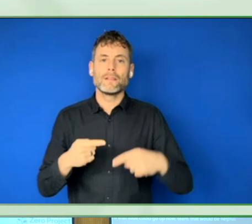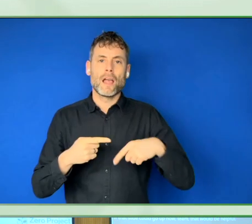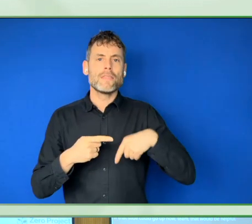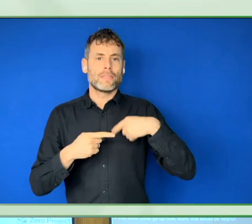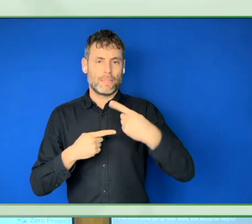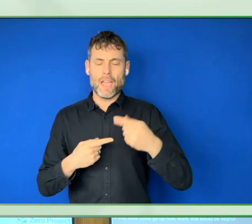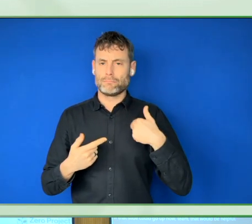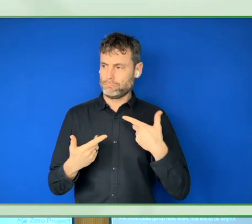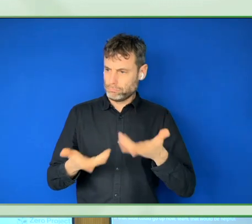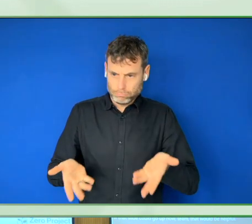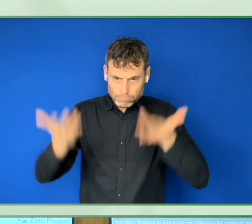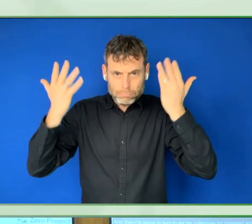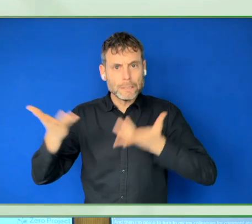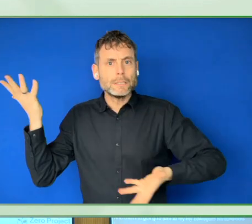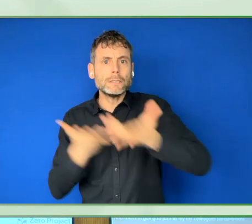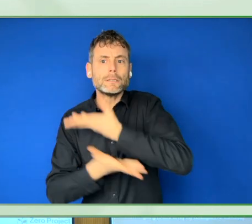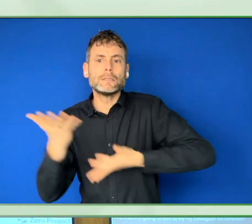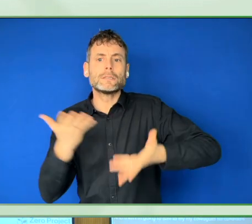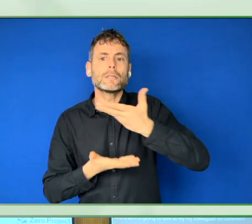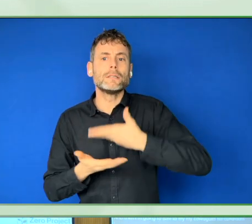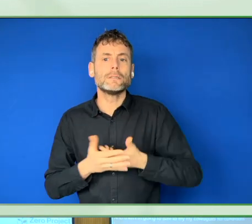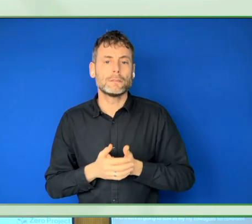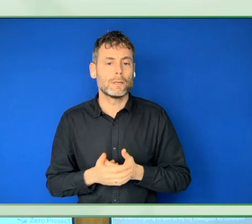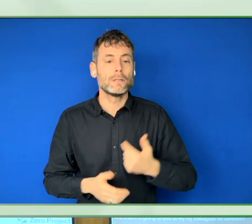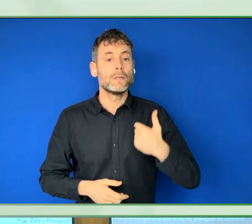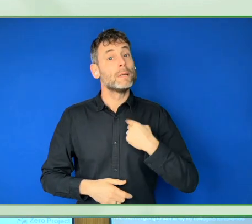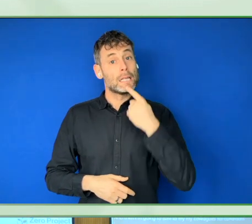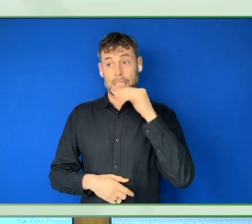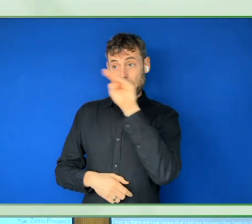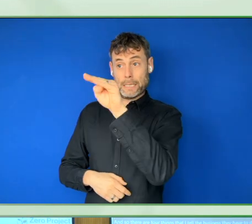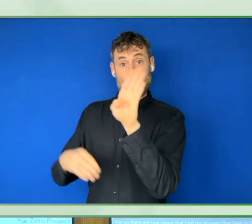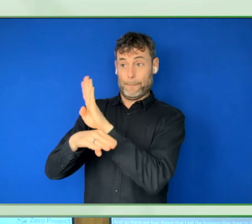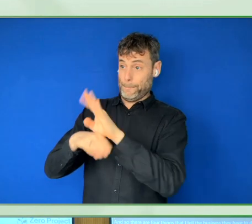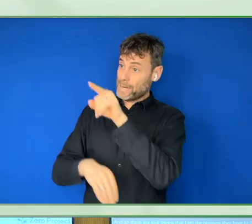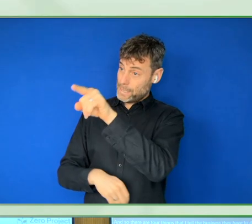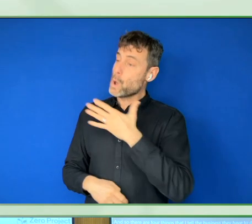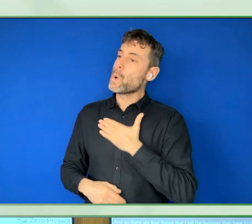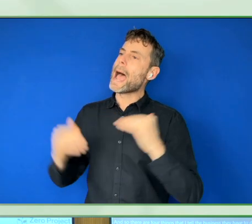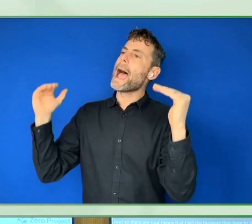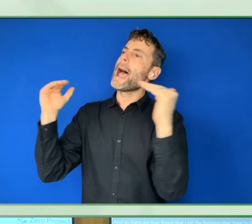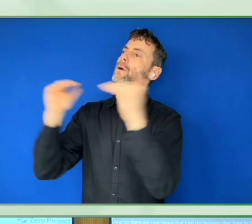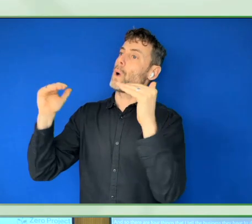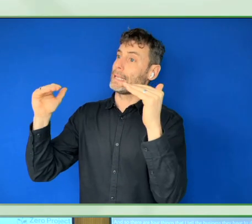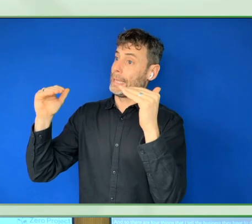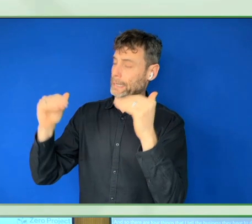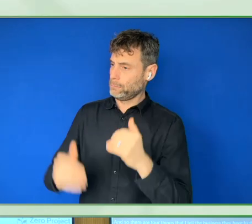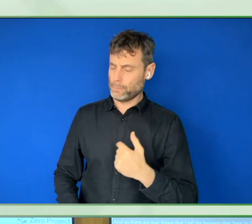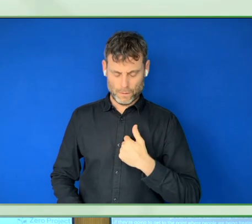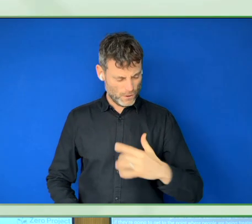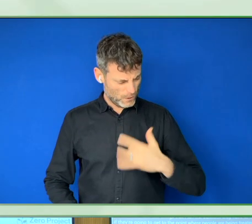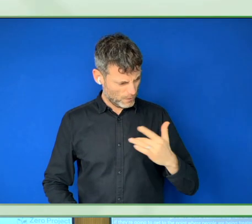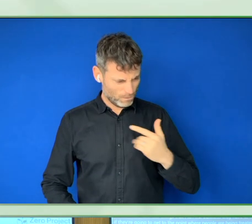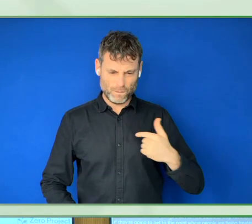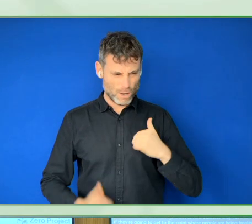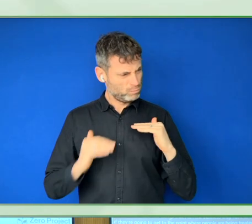so there are 4 things that I tell a business they have to do if they're going to get to the point where people are being treated, people with disabilities are being